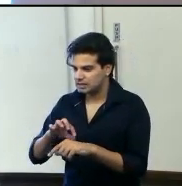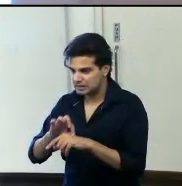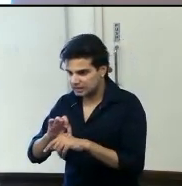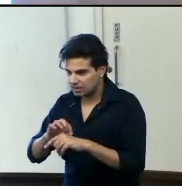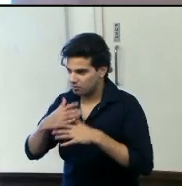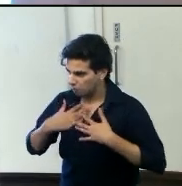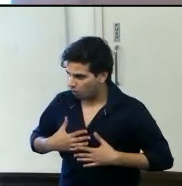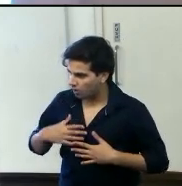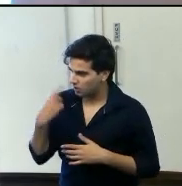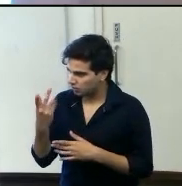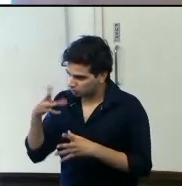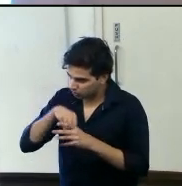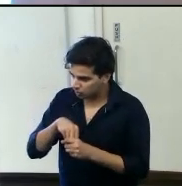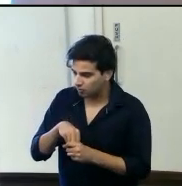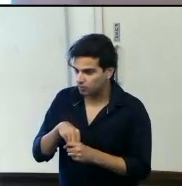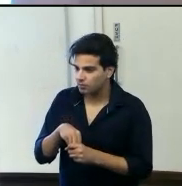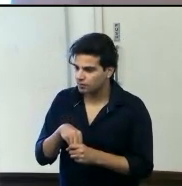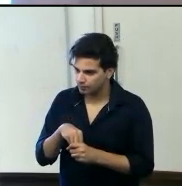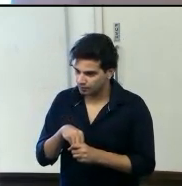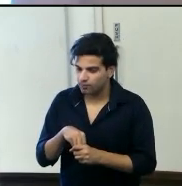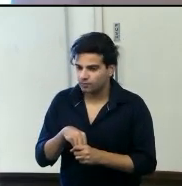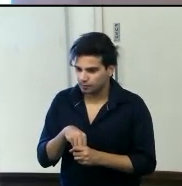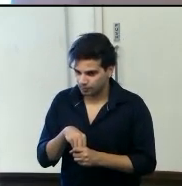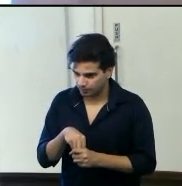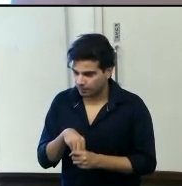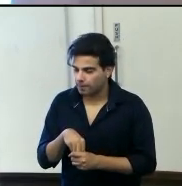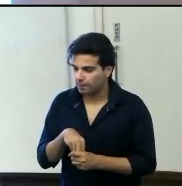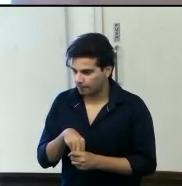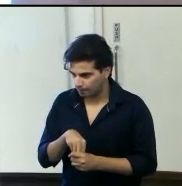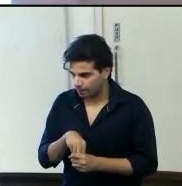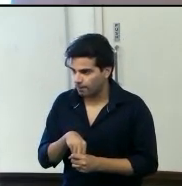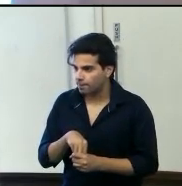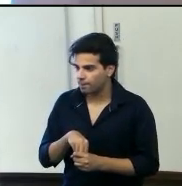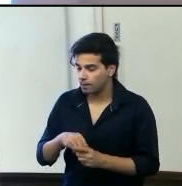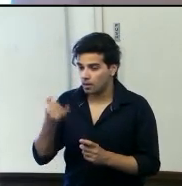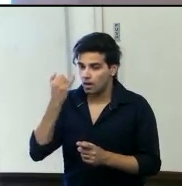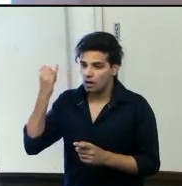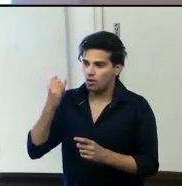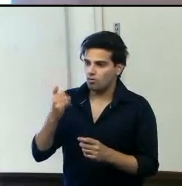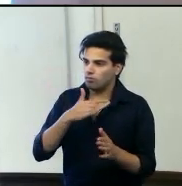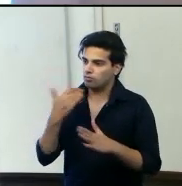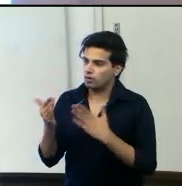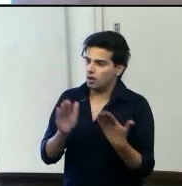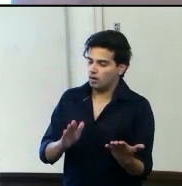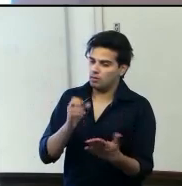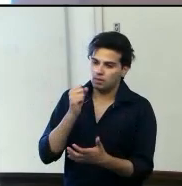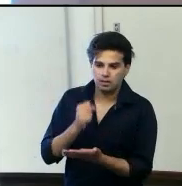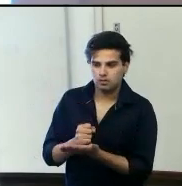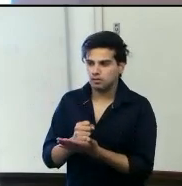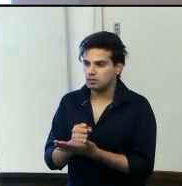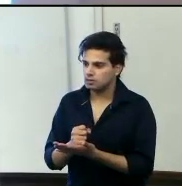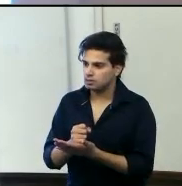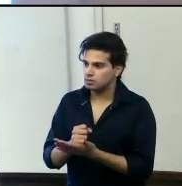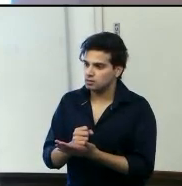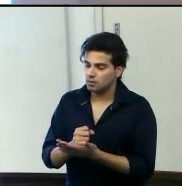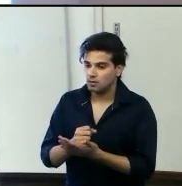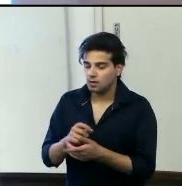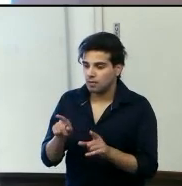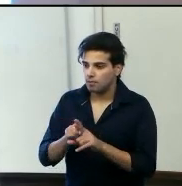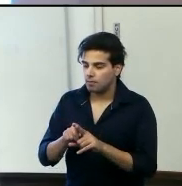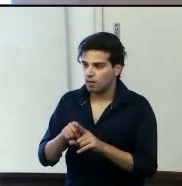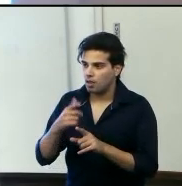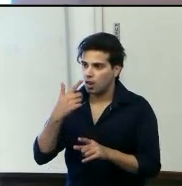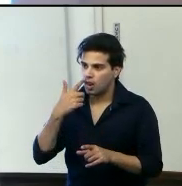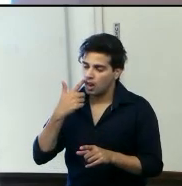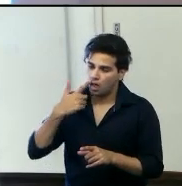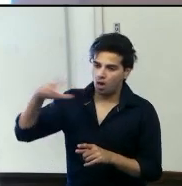body, and even to some extent, the idea of mortality is very important in my work, that things don't last forever.